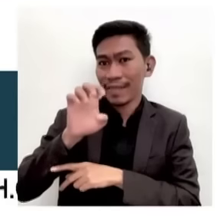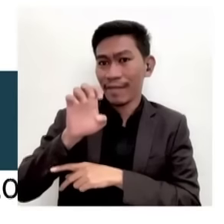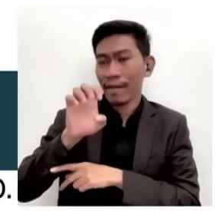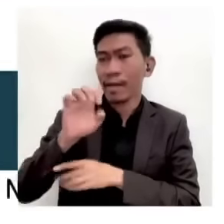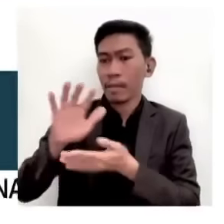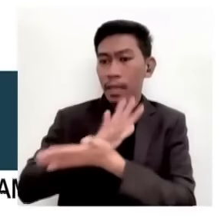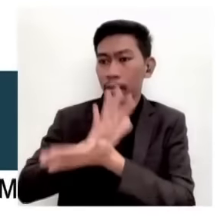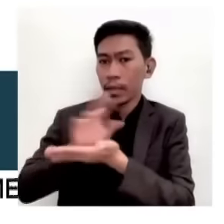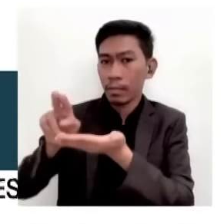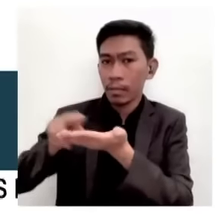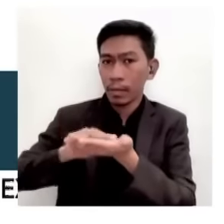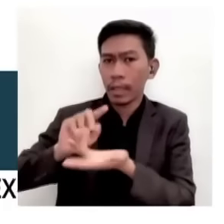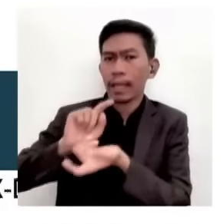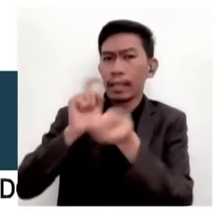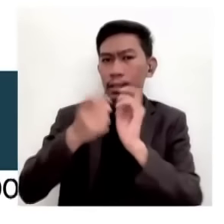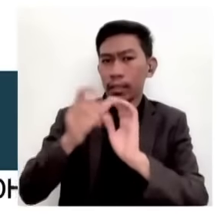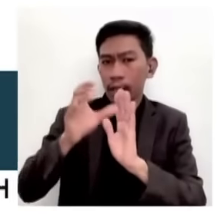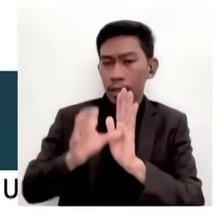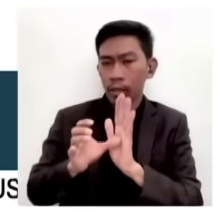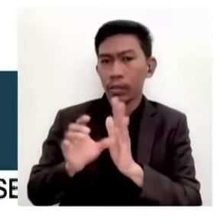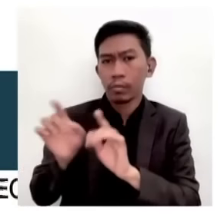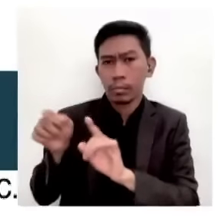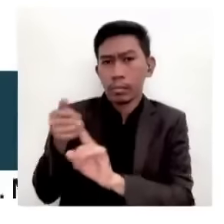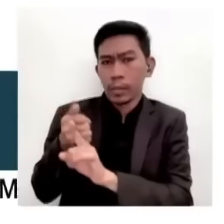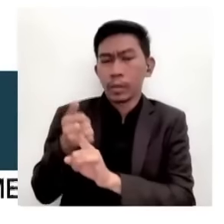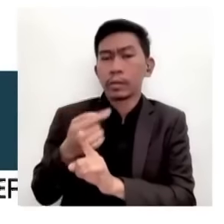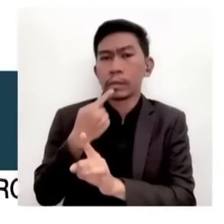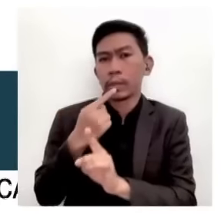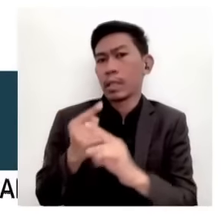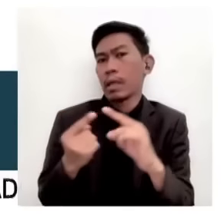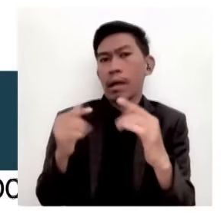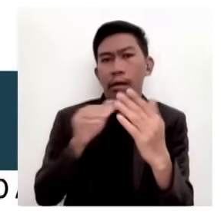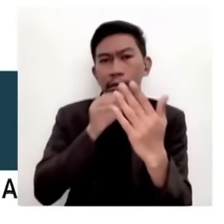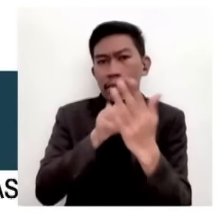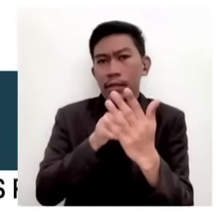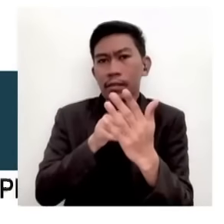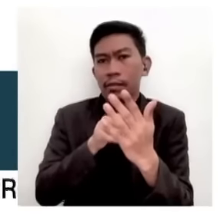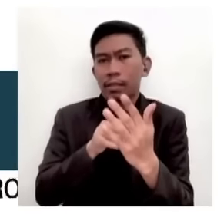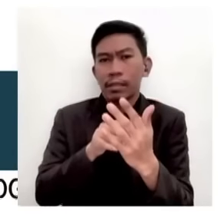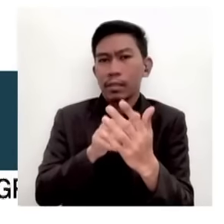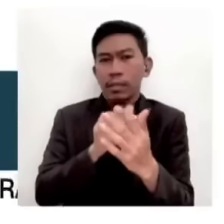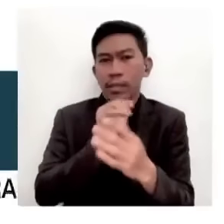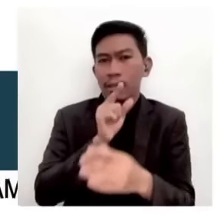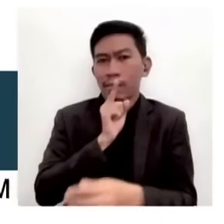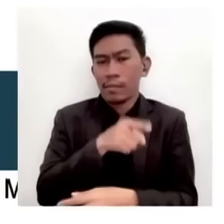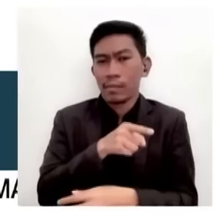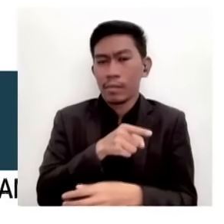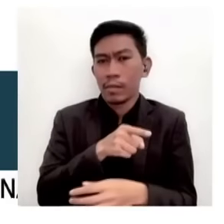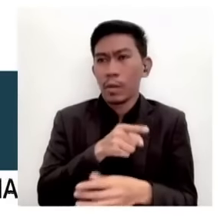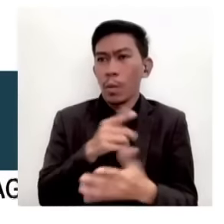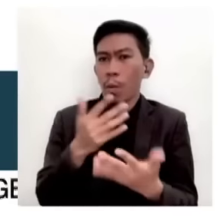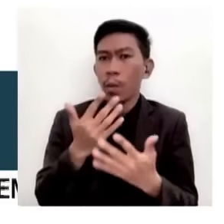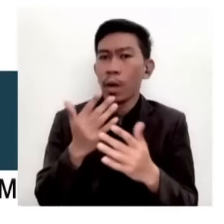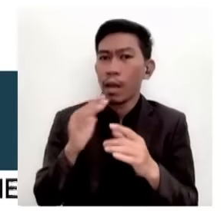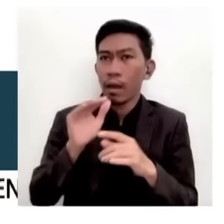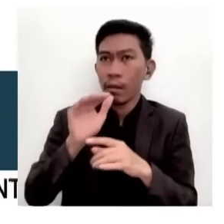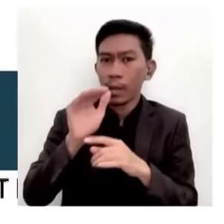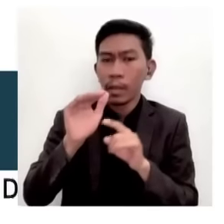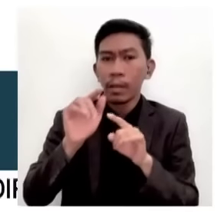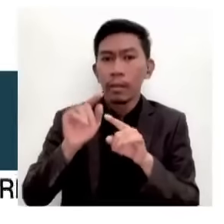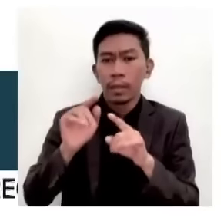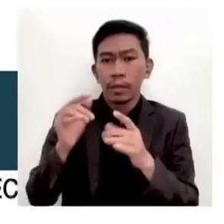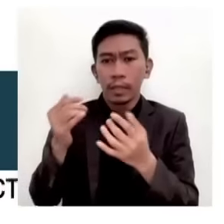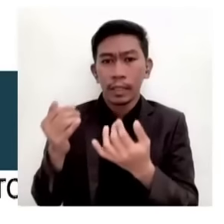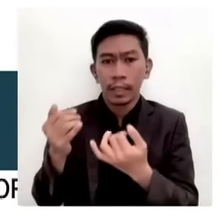saying it is not genuine. There is no clamor. There are more important issues. You said that about the People's